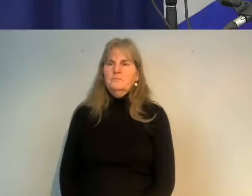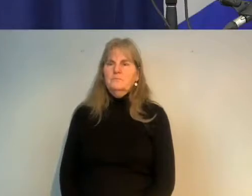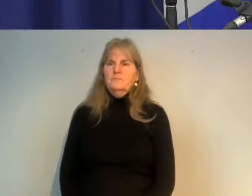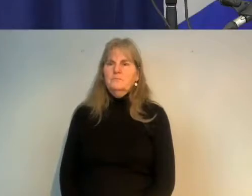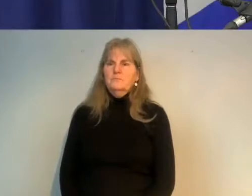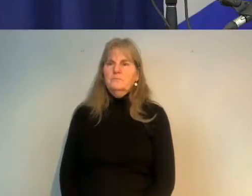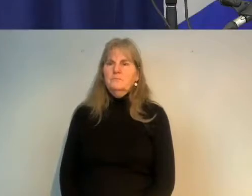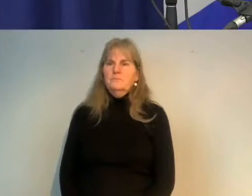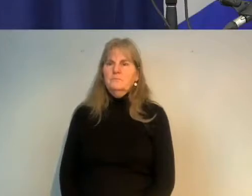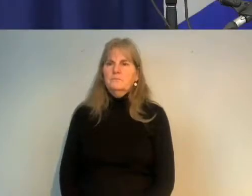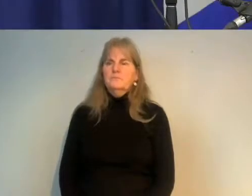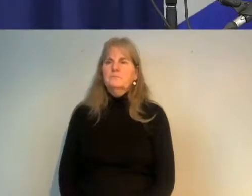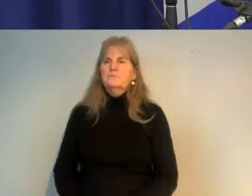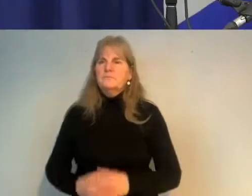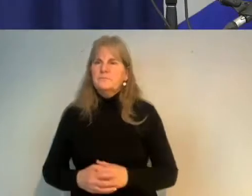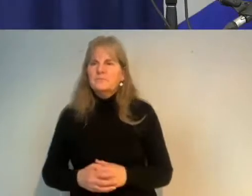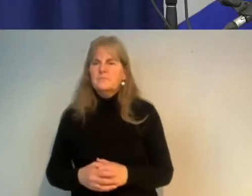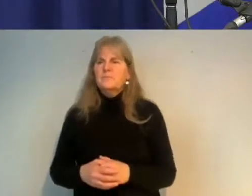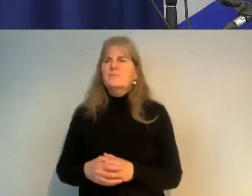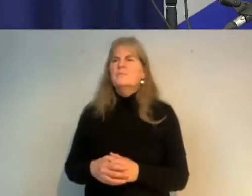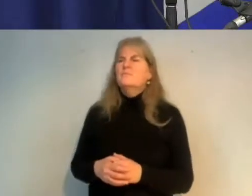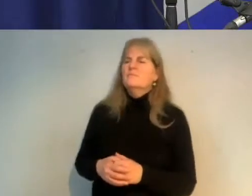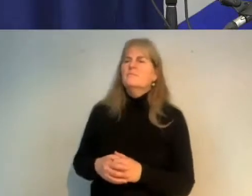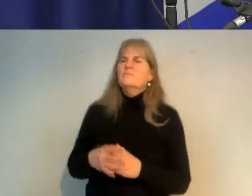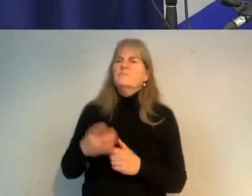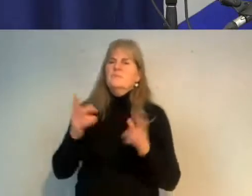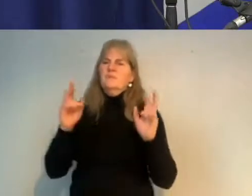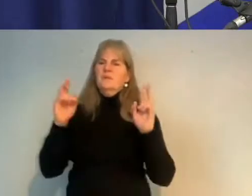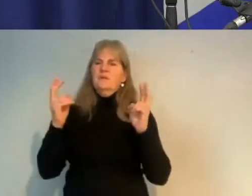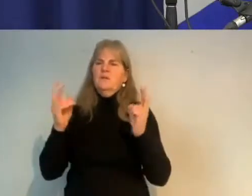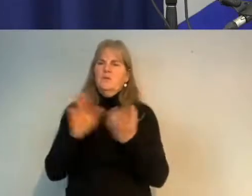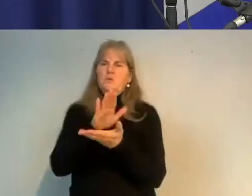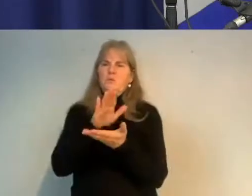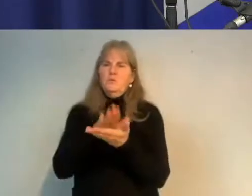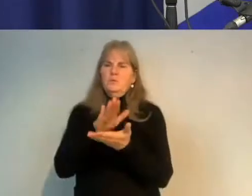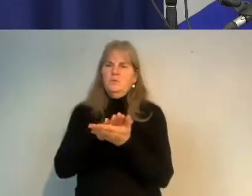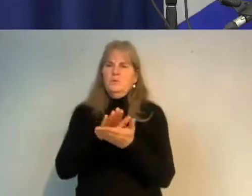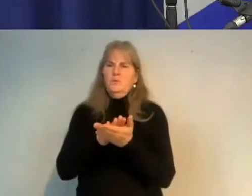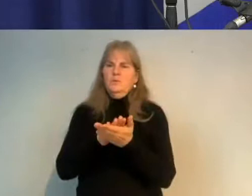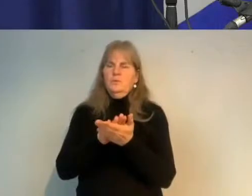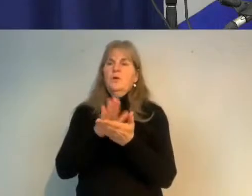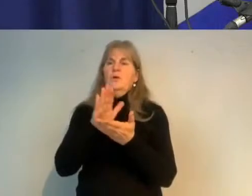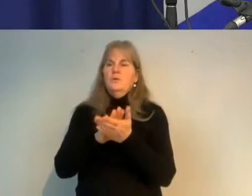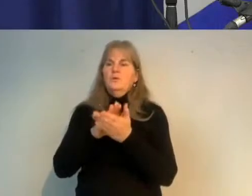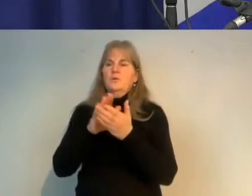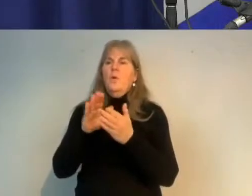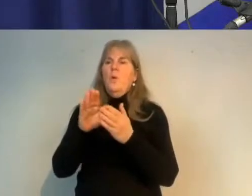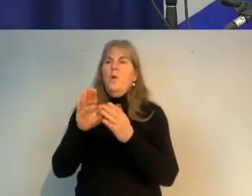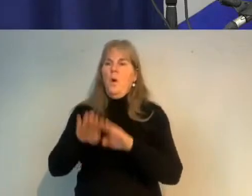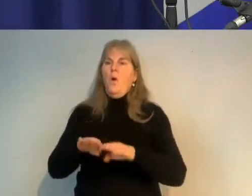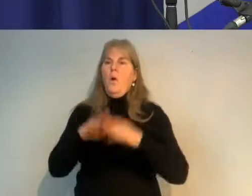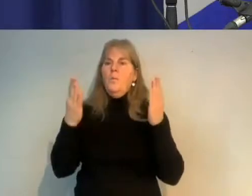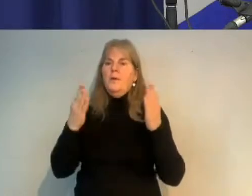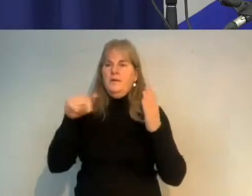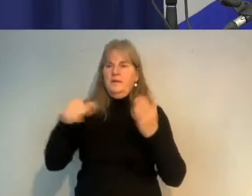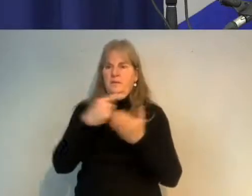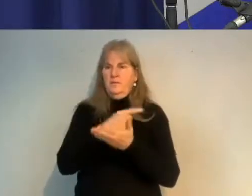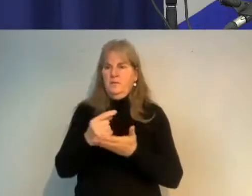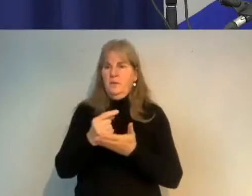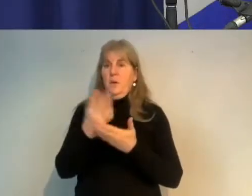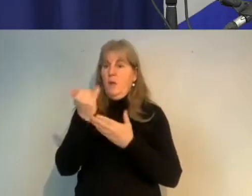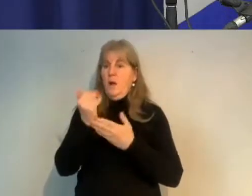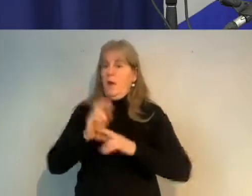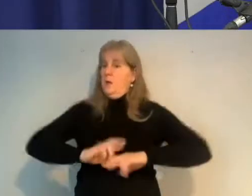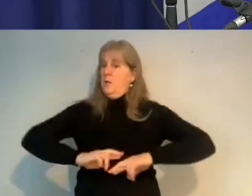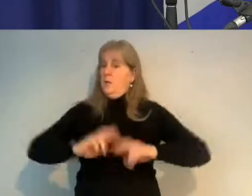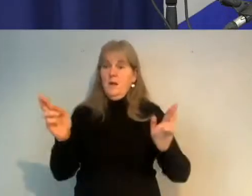I'd like to talk a little bit about schools. Schools open on schedule this week because they were ready to be safe and healthy learning